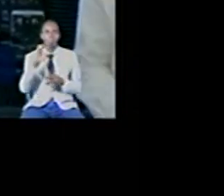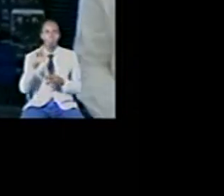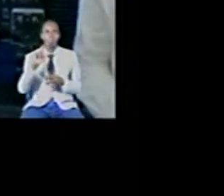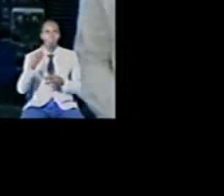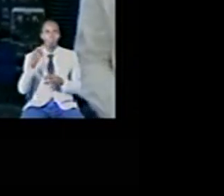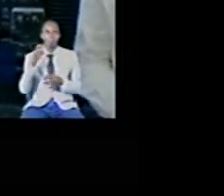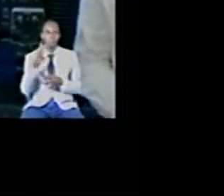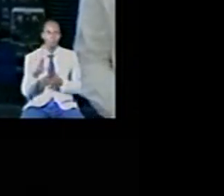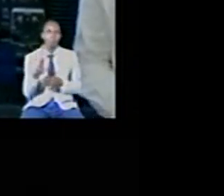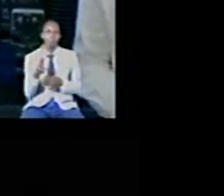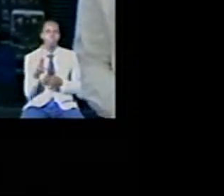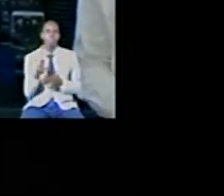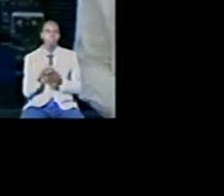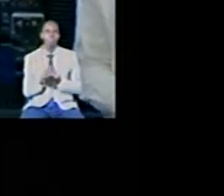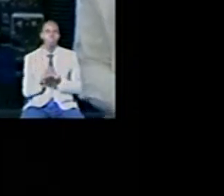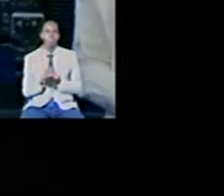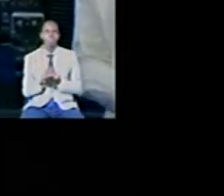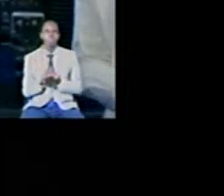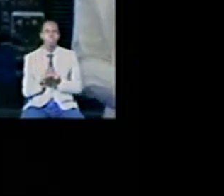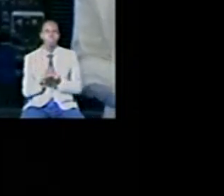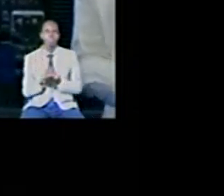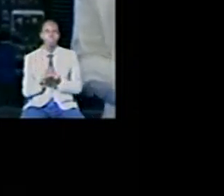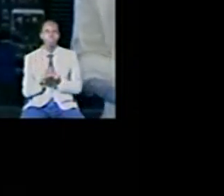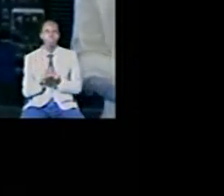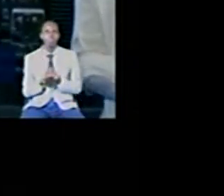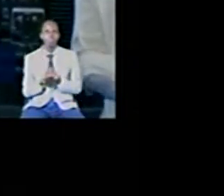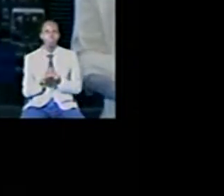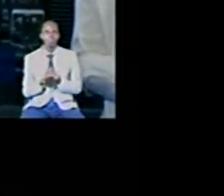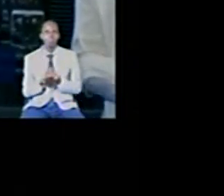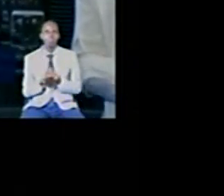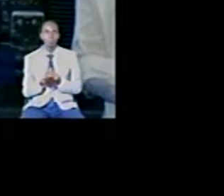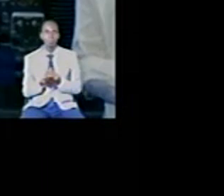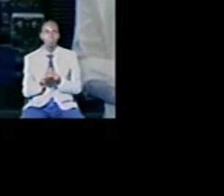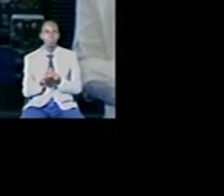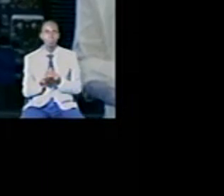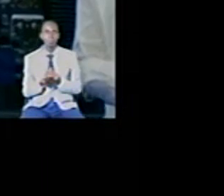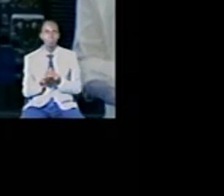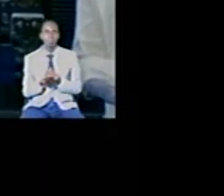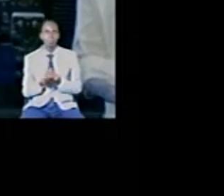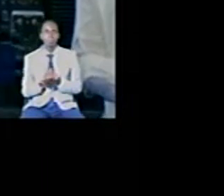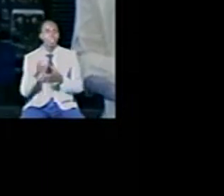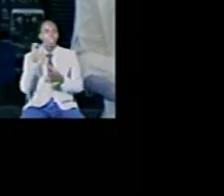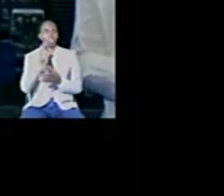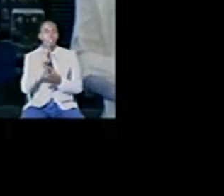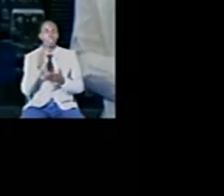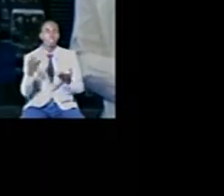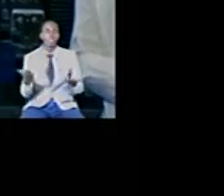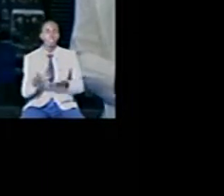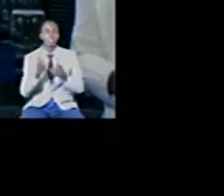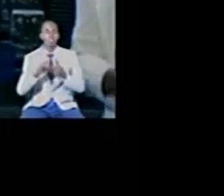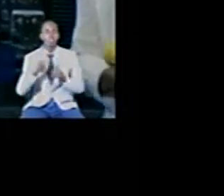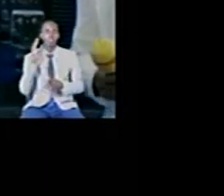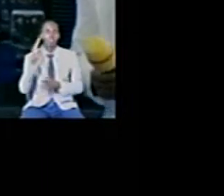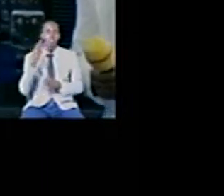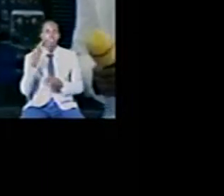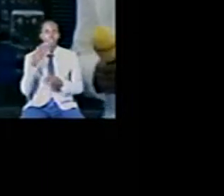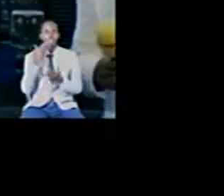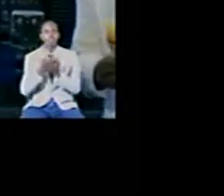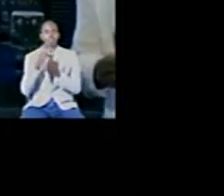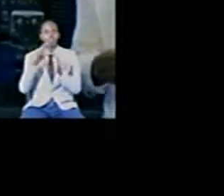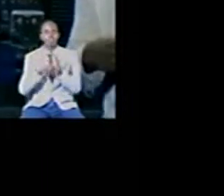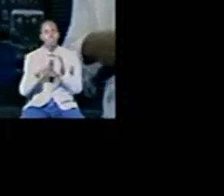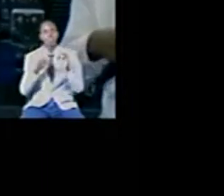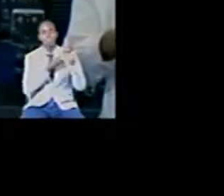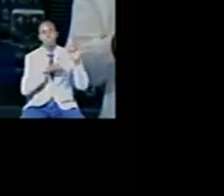Group of Districts, Abeokuta Central. I'm here to testify to the goodness of the Lord because he has been so good to